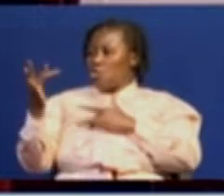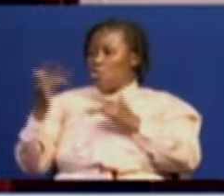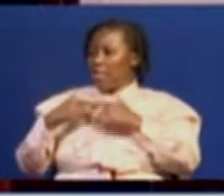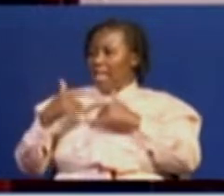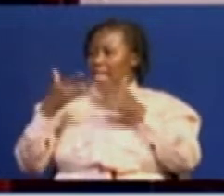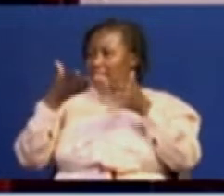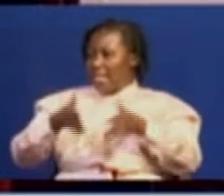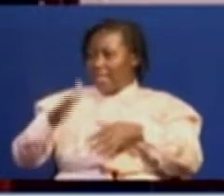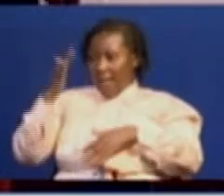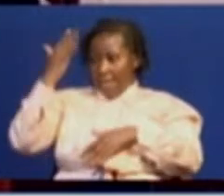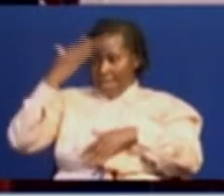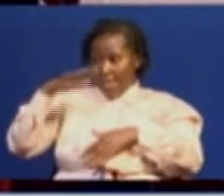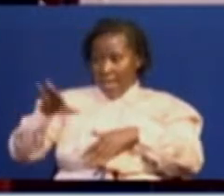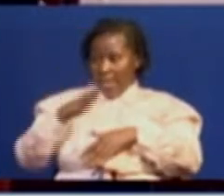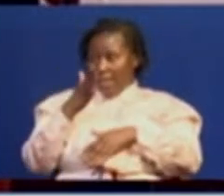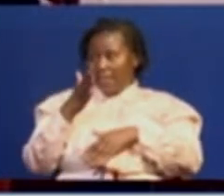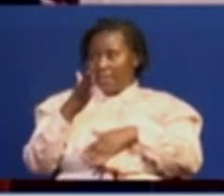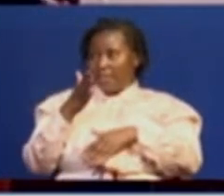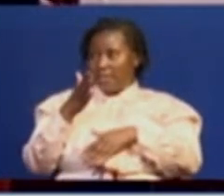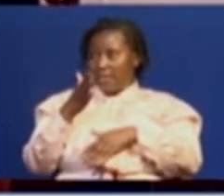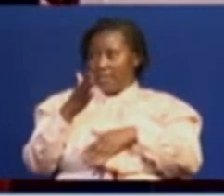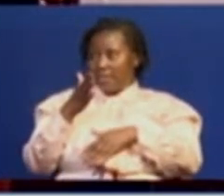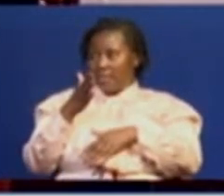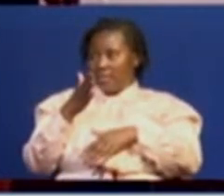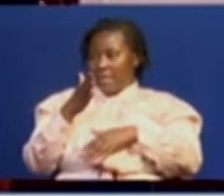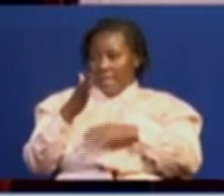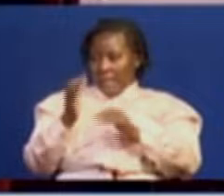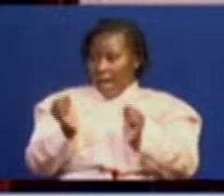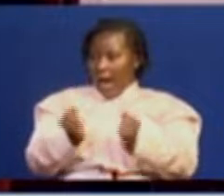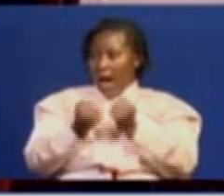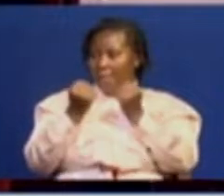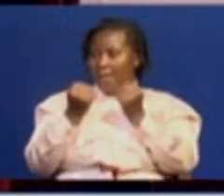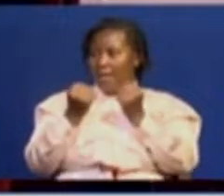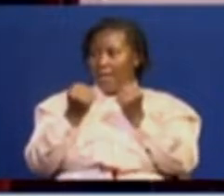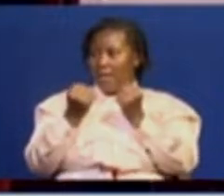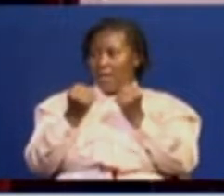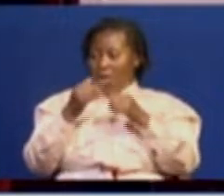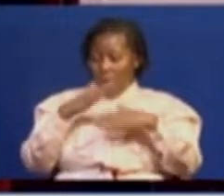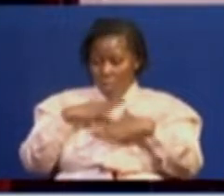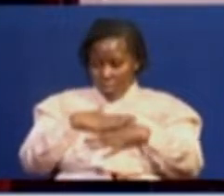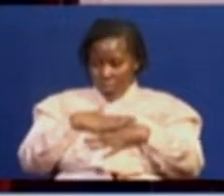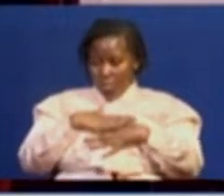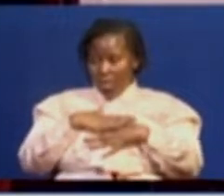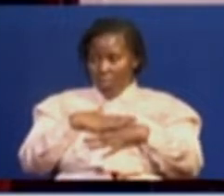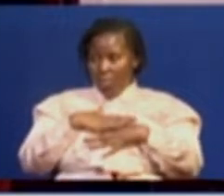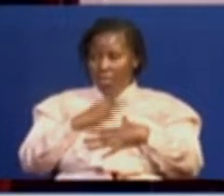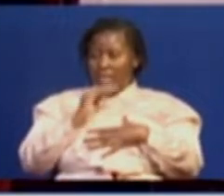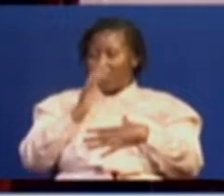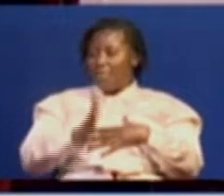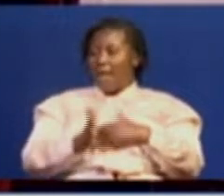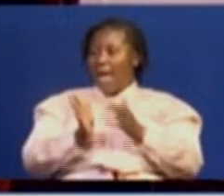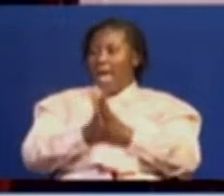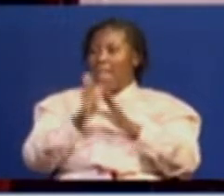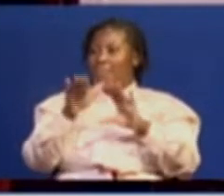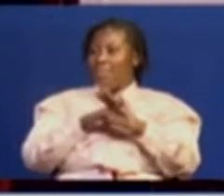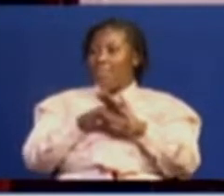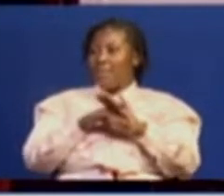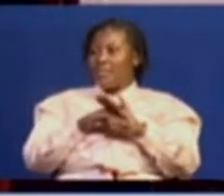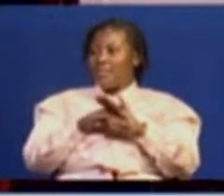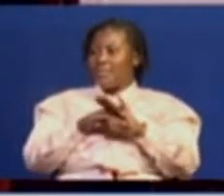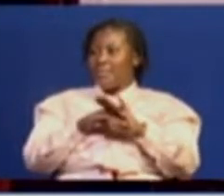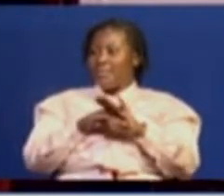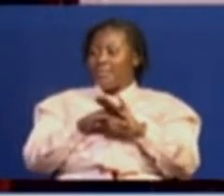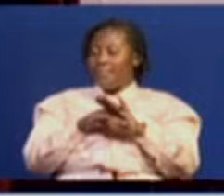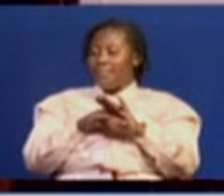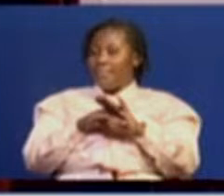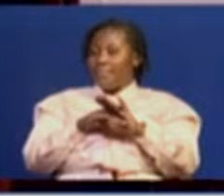being considered in this house. And it happened that, Honorable Speaker and Honorable